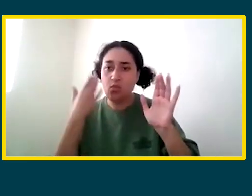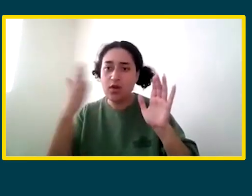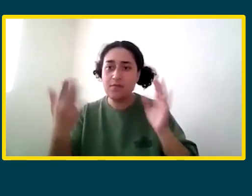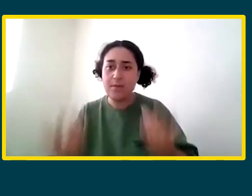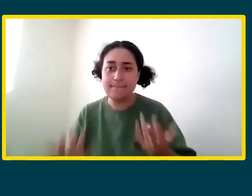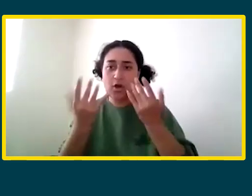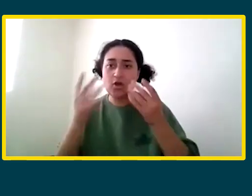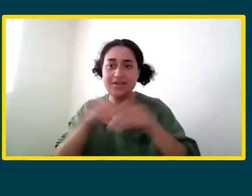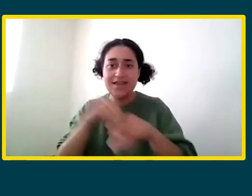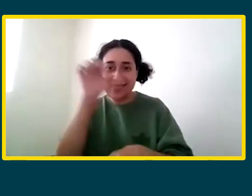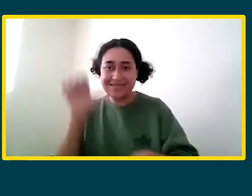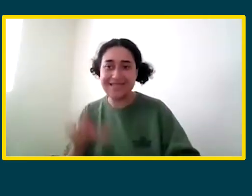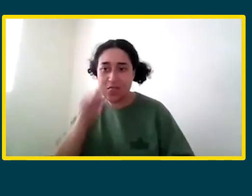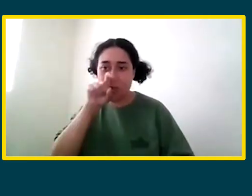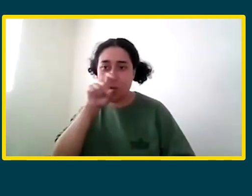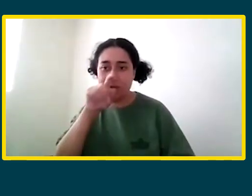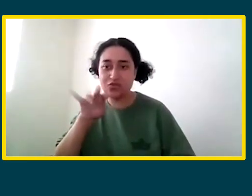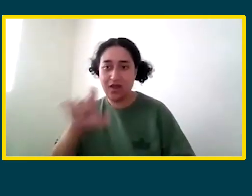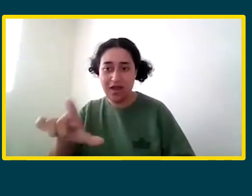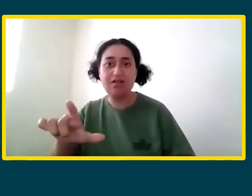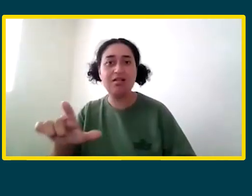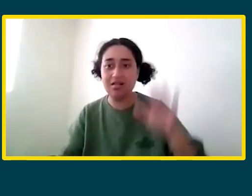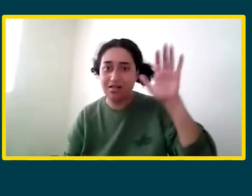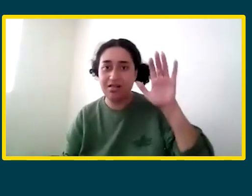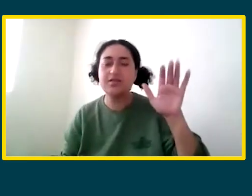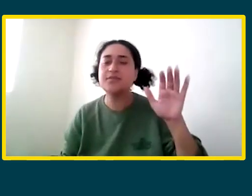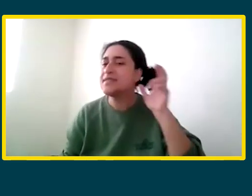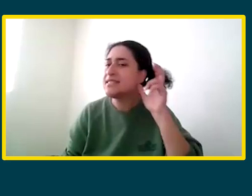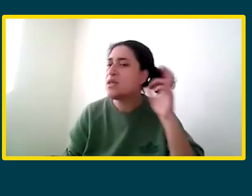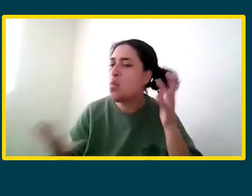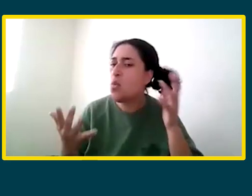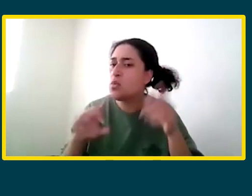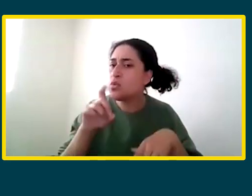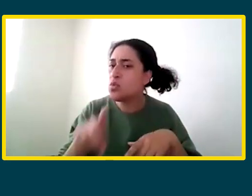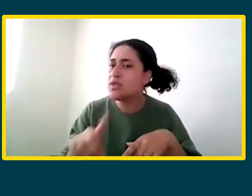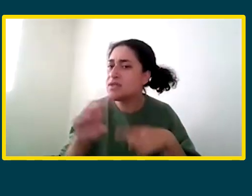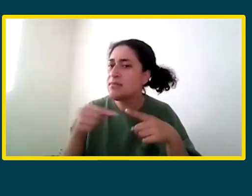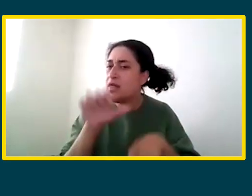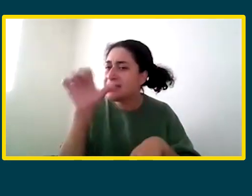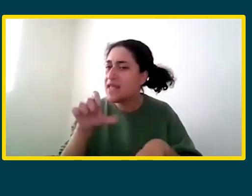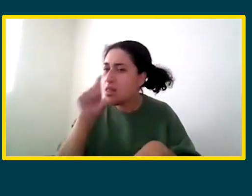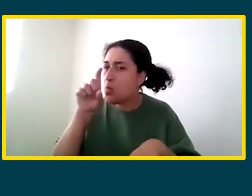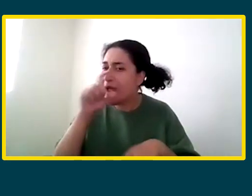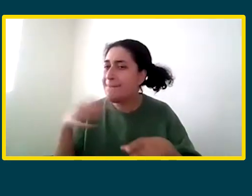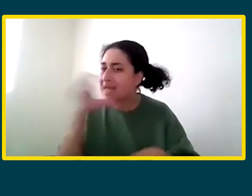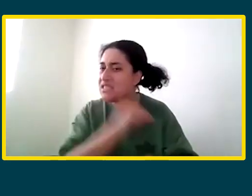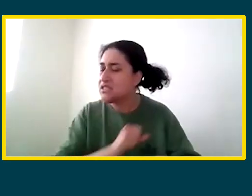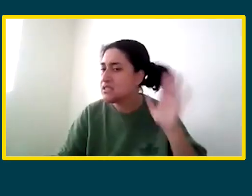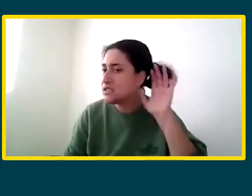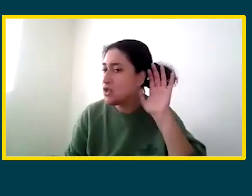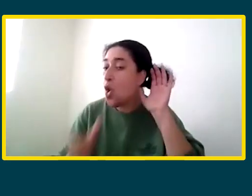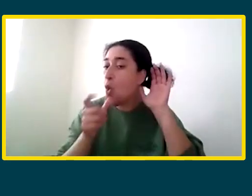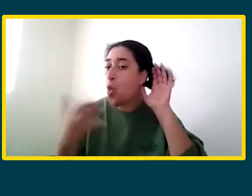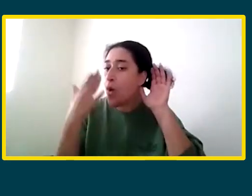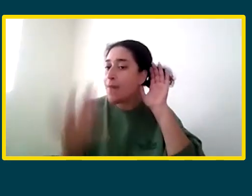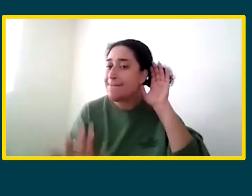Yeah, we're all in the right place. Yeah, Kate. What would you say of like something the Salem witch trials? I missed part of that. Who would have been burned